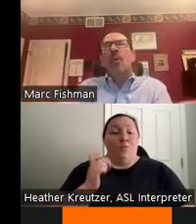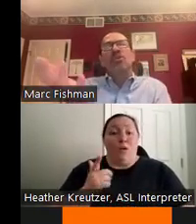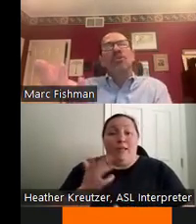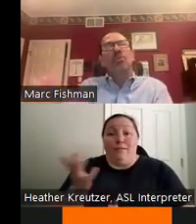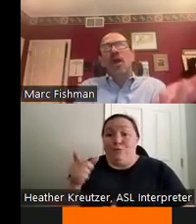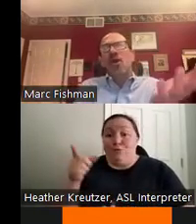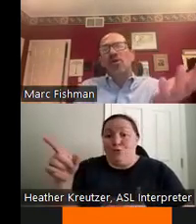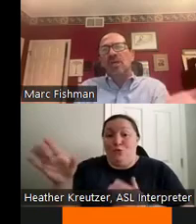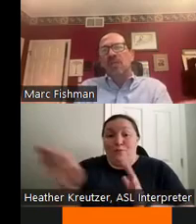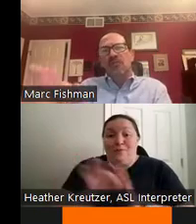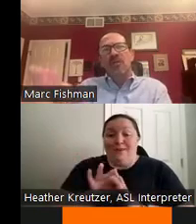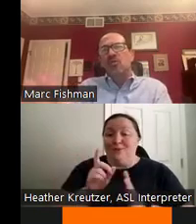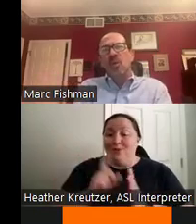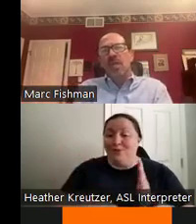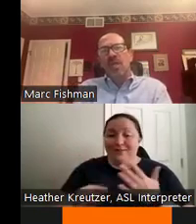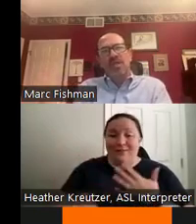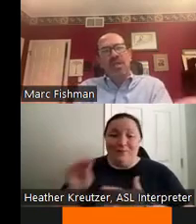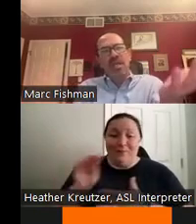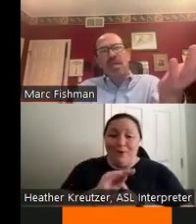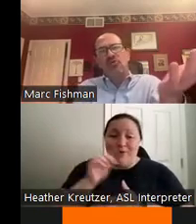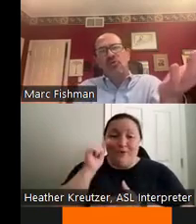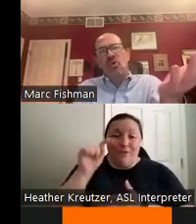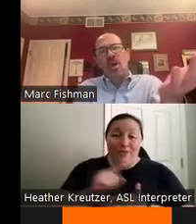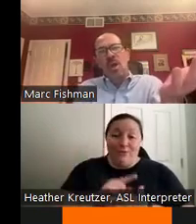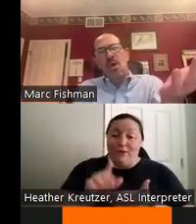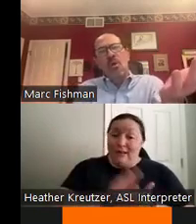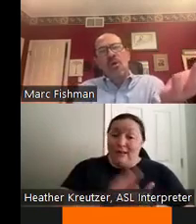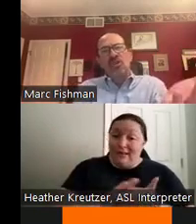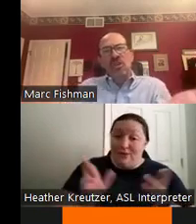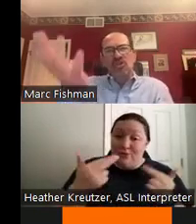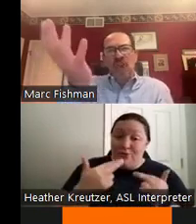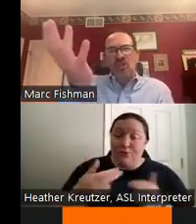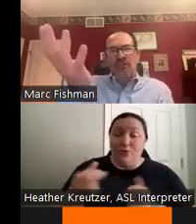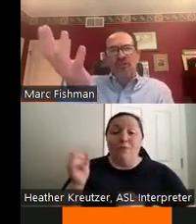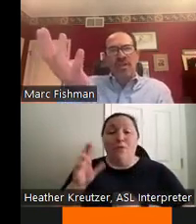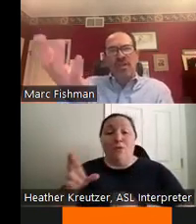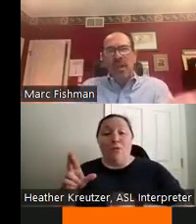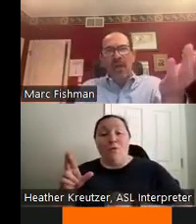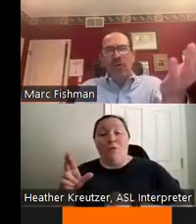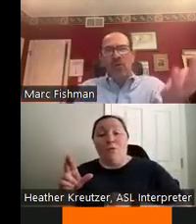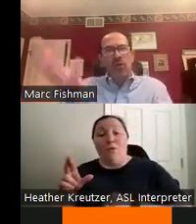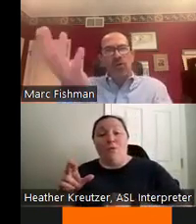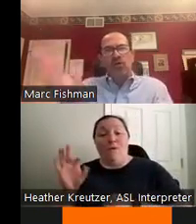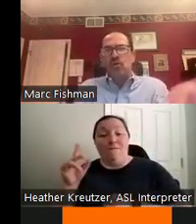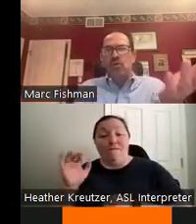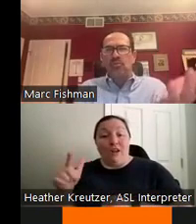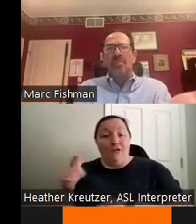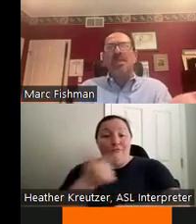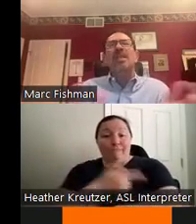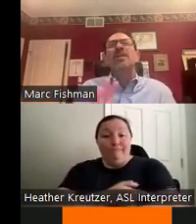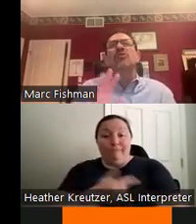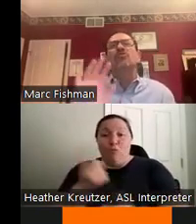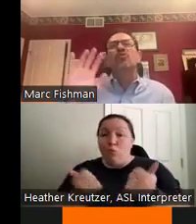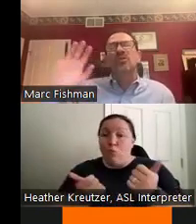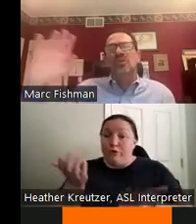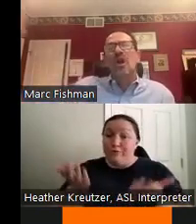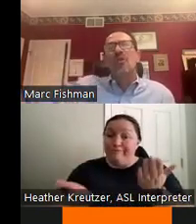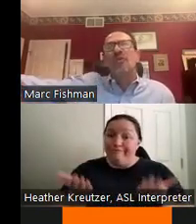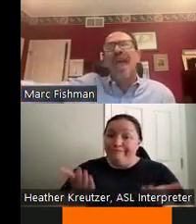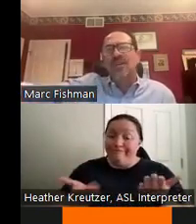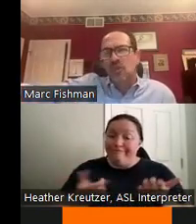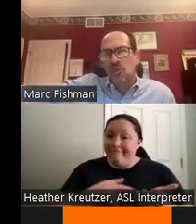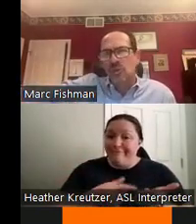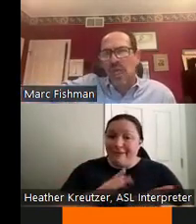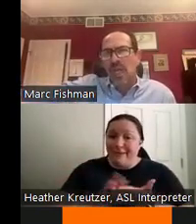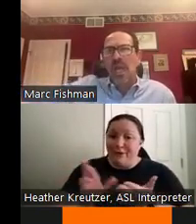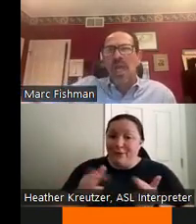get to pick what's the priority for this week. Is it cleaning his room or is it injection fentanyl? I don't know, you choose. Maybe cleaning his room is